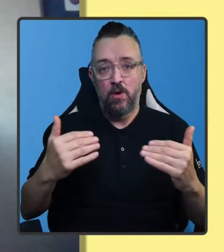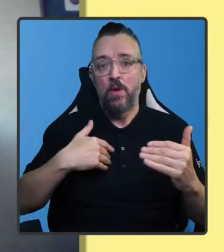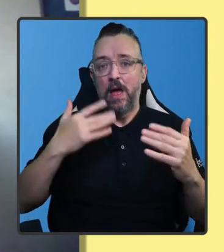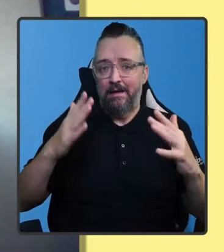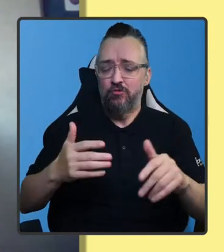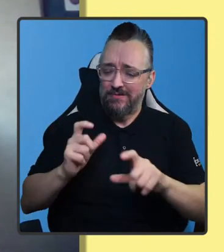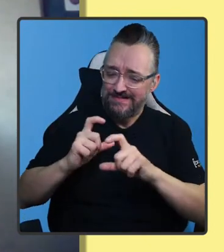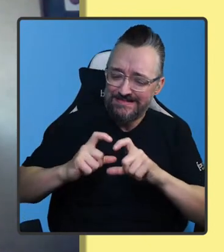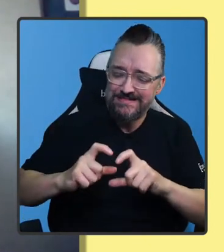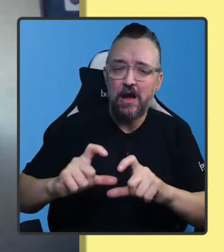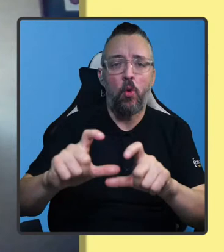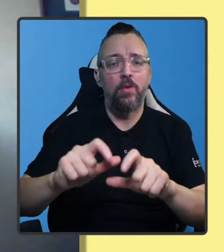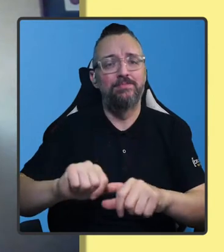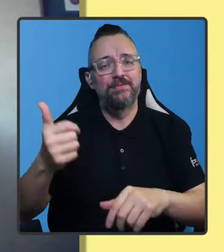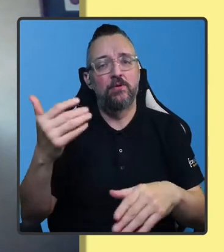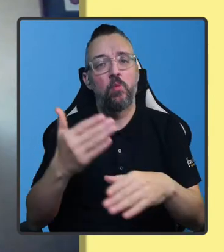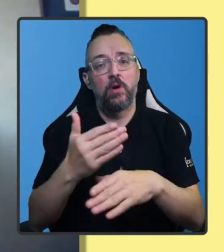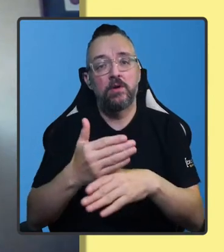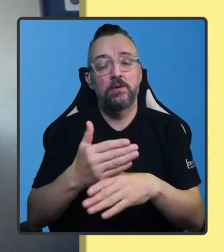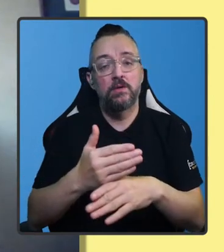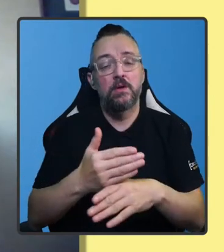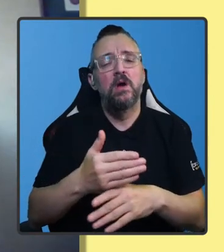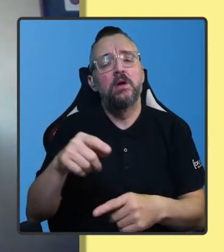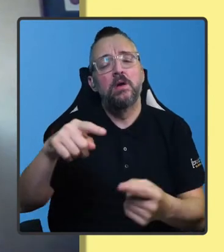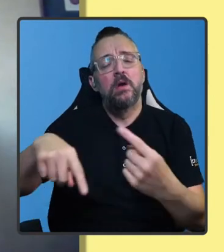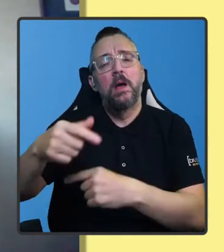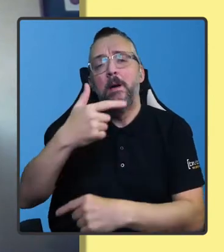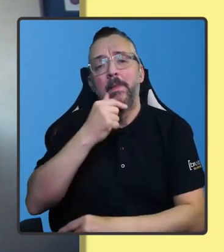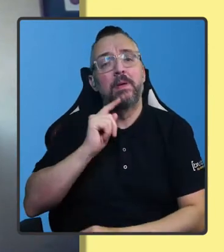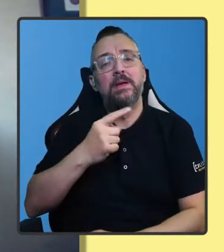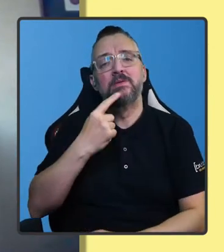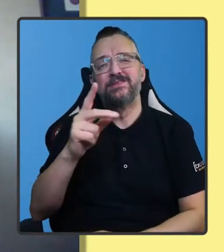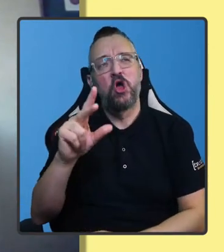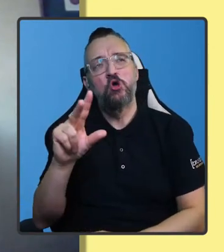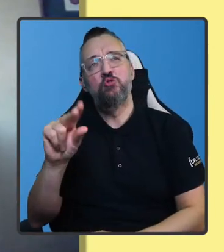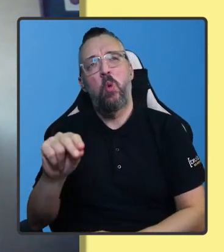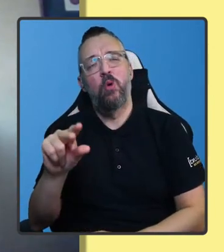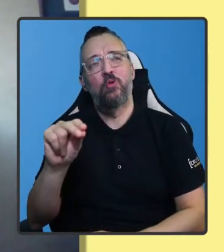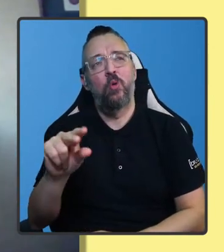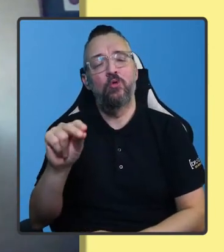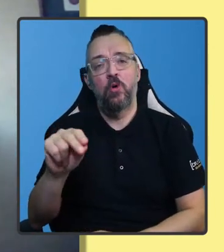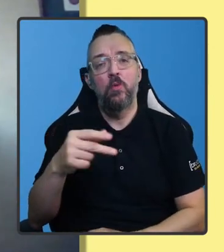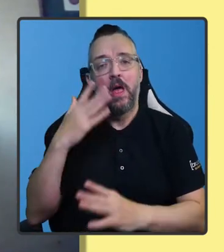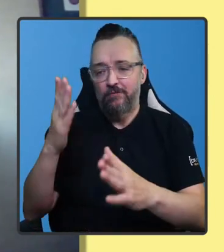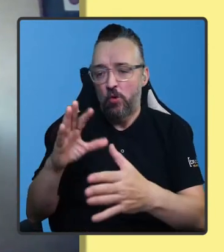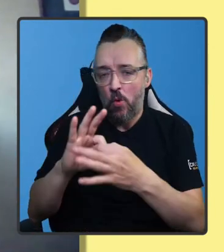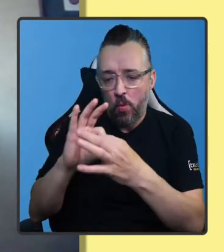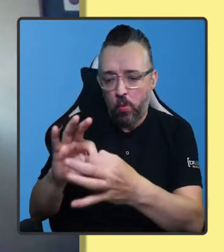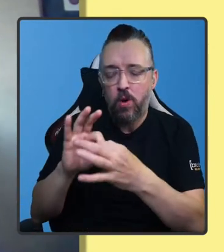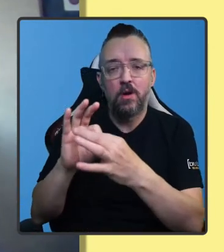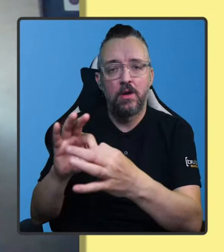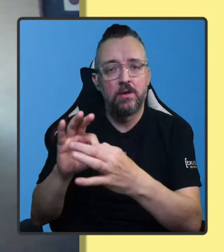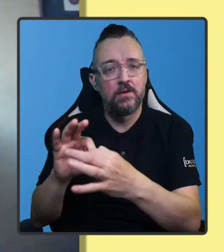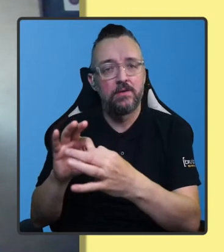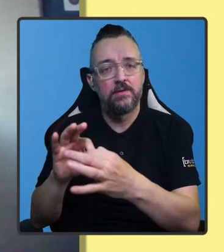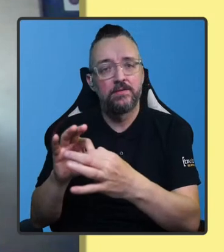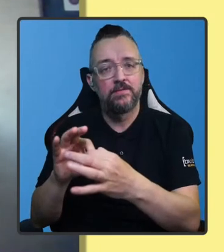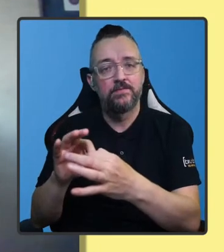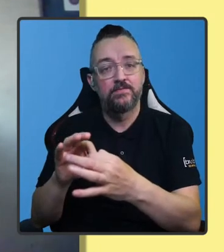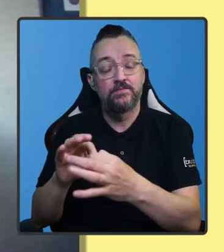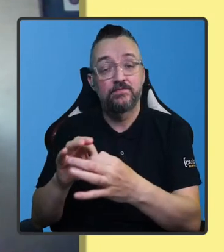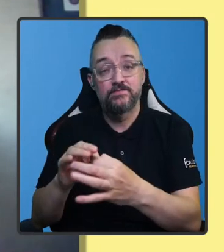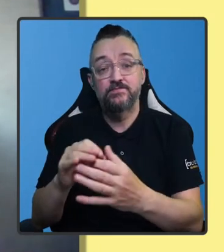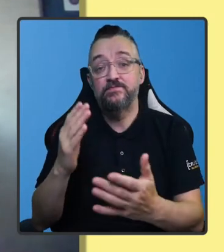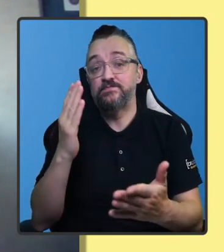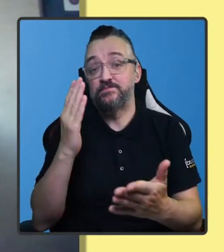have to engage with the no voters of today if we are to deliver the yes voters of tomorrow. And believe me, friends, there is an